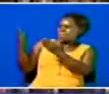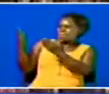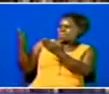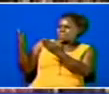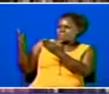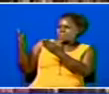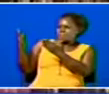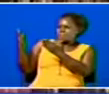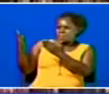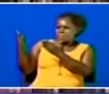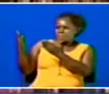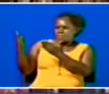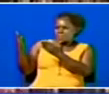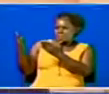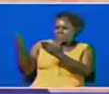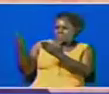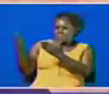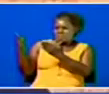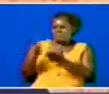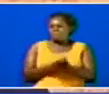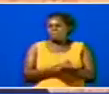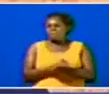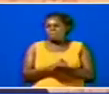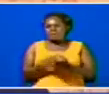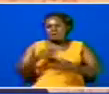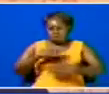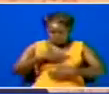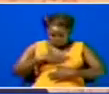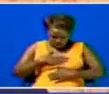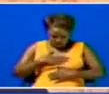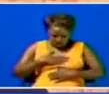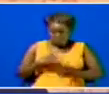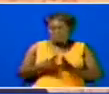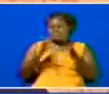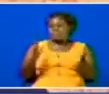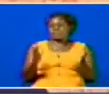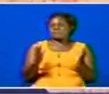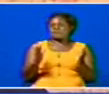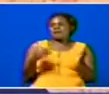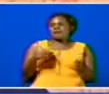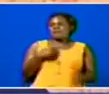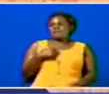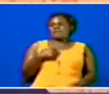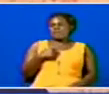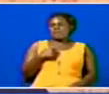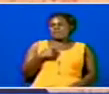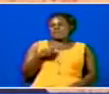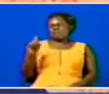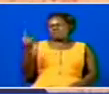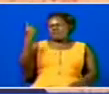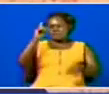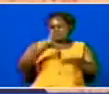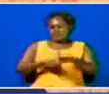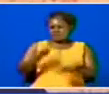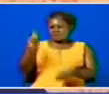days for being a Divock Origi's father. I feel honored because I think, if I'm not wrong, it's the first time